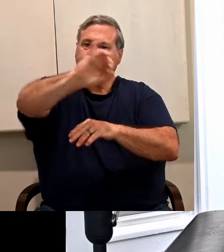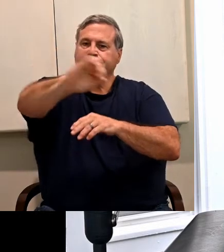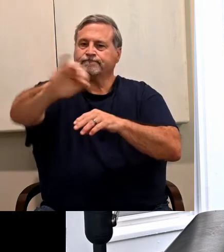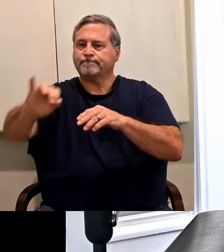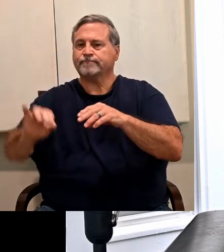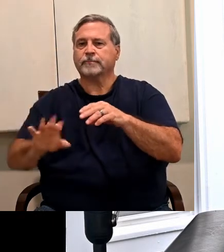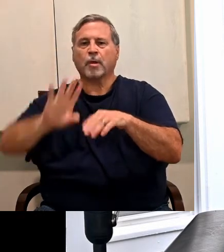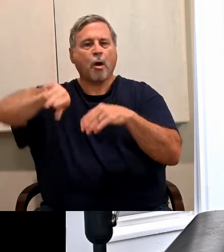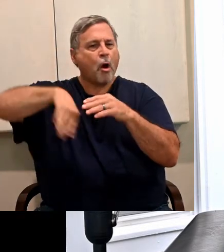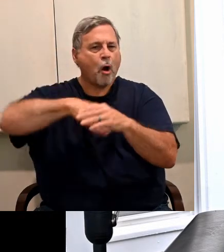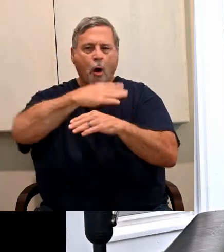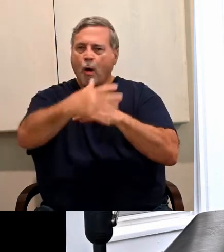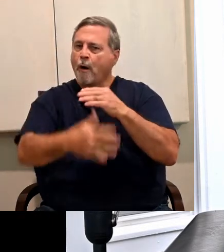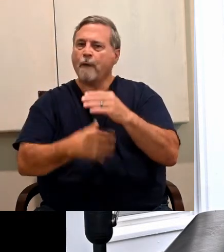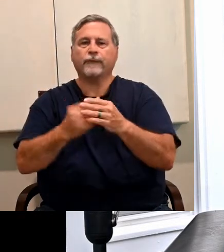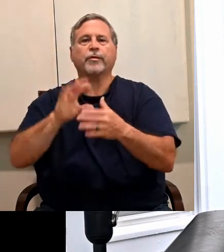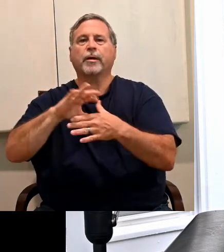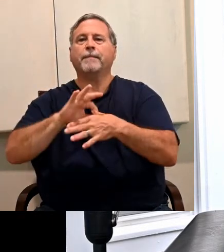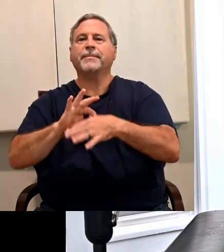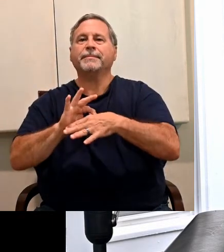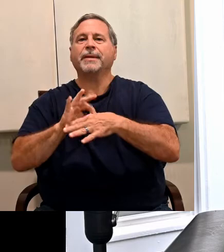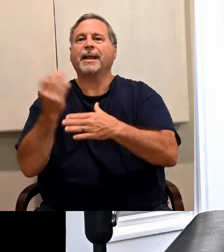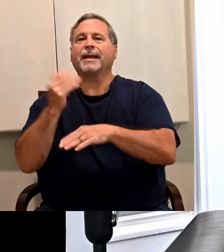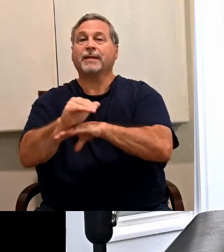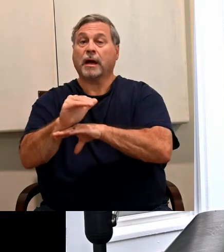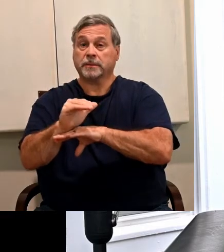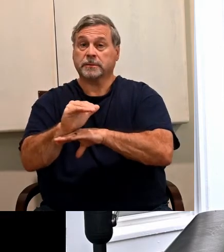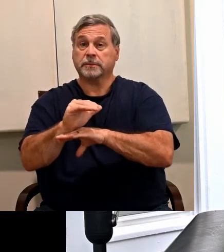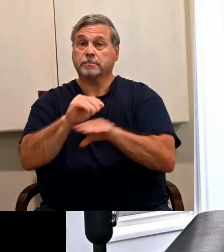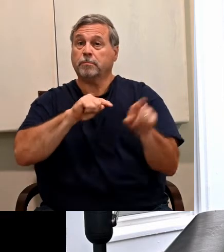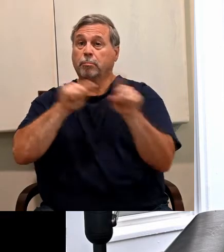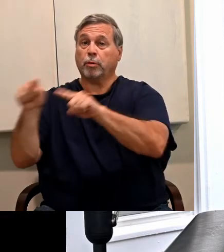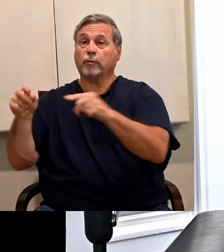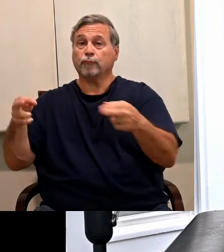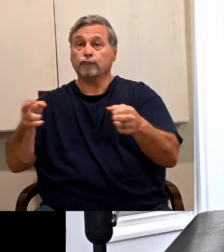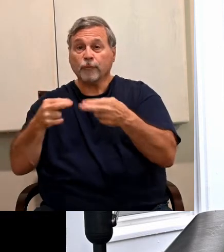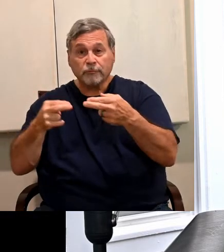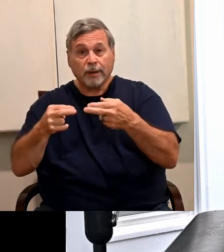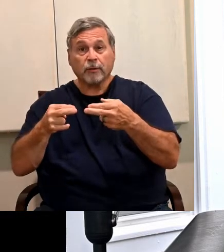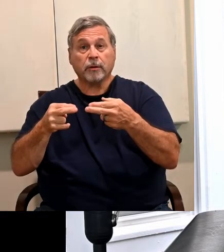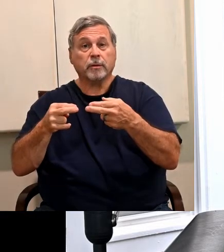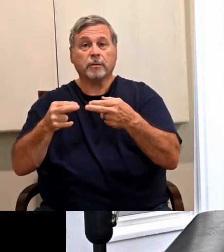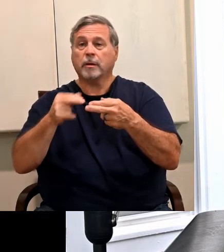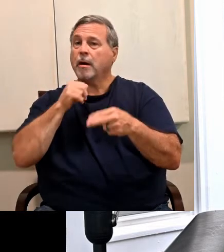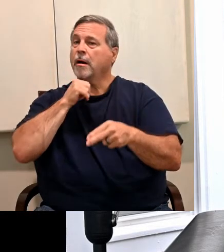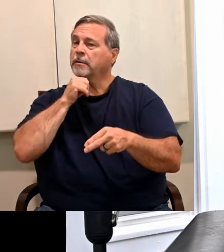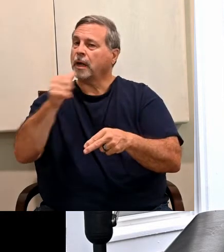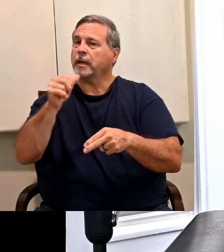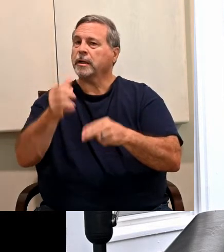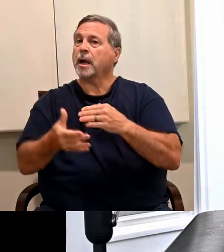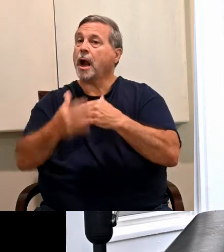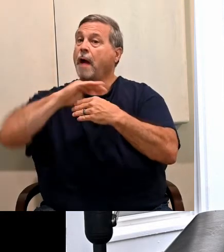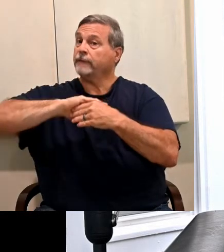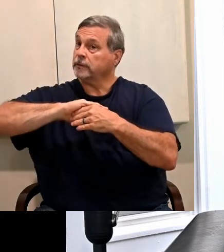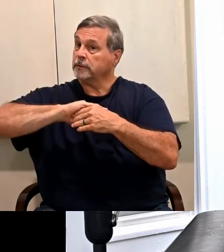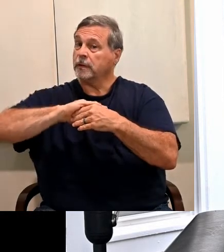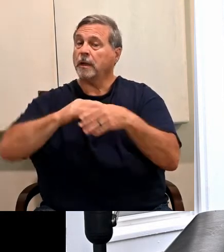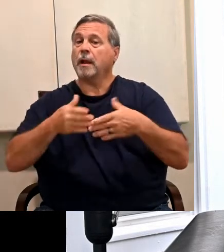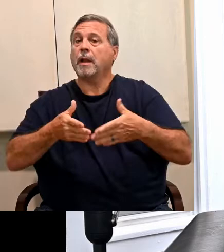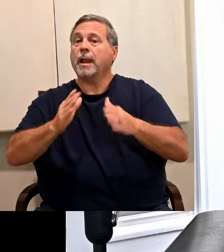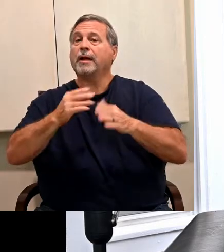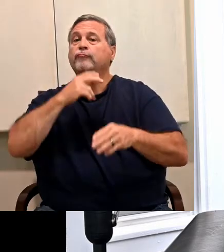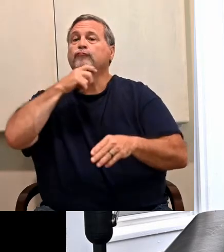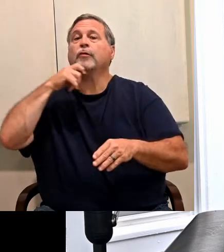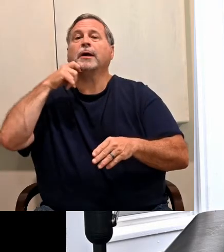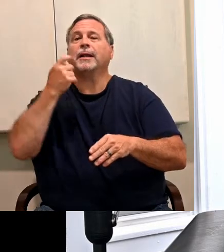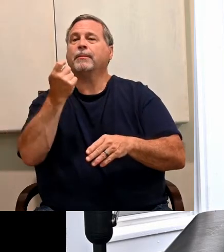put it all over the meat. Last night we put it in the refrigerator uncovered, so we wanted